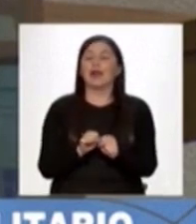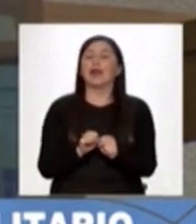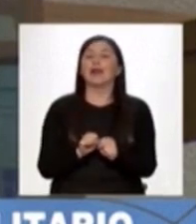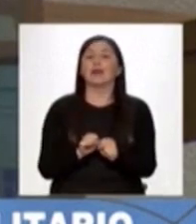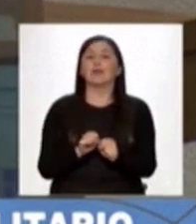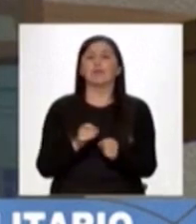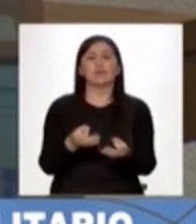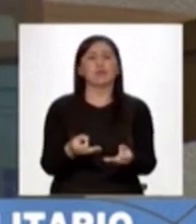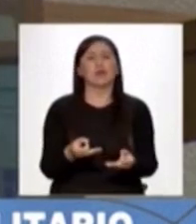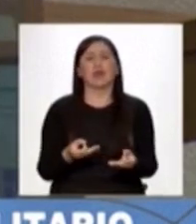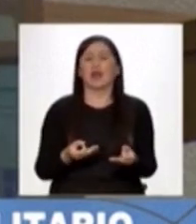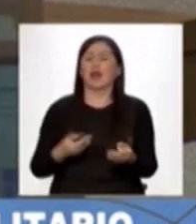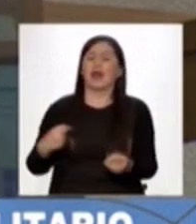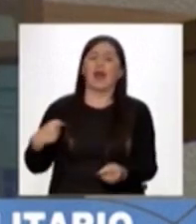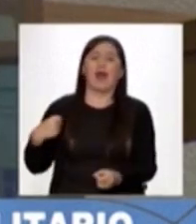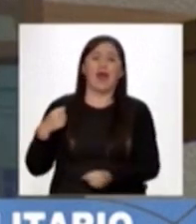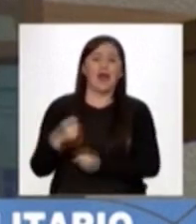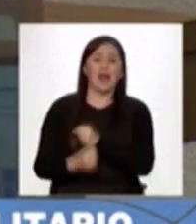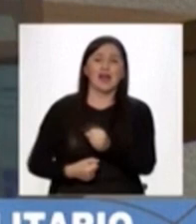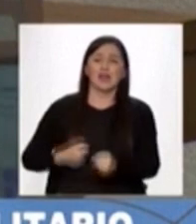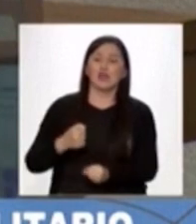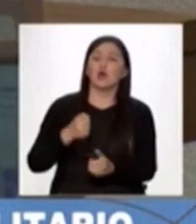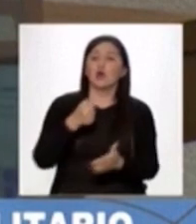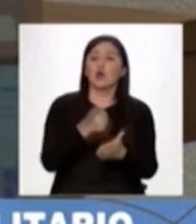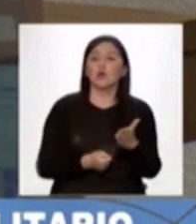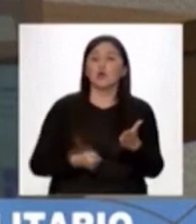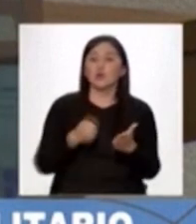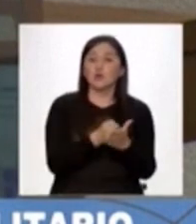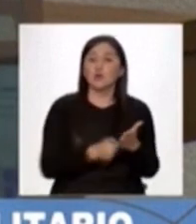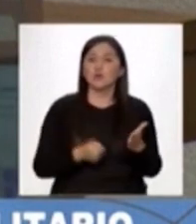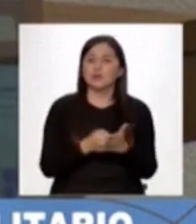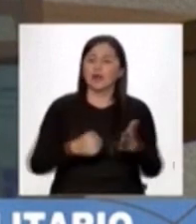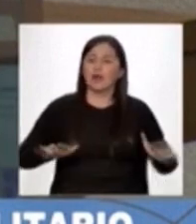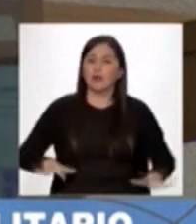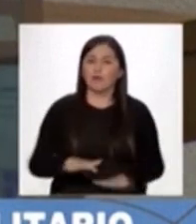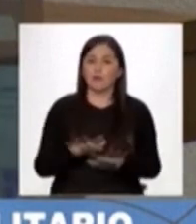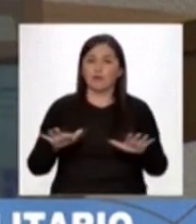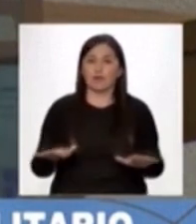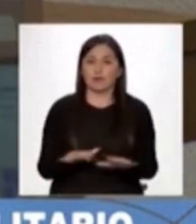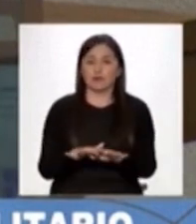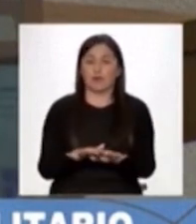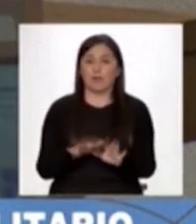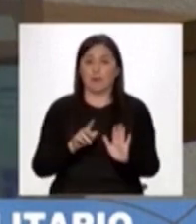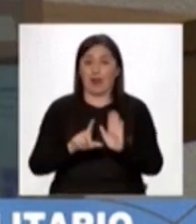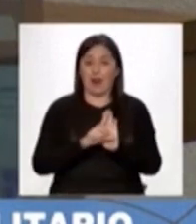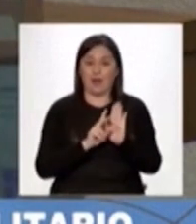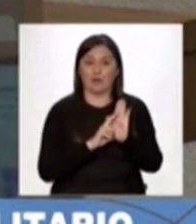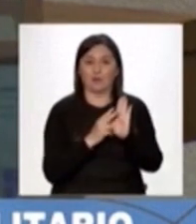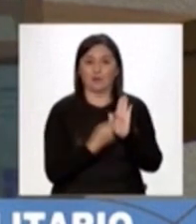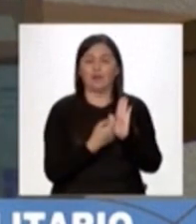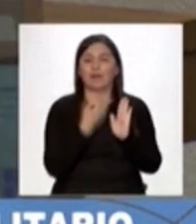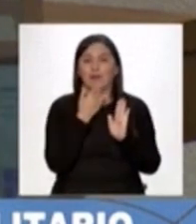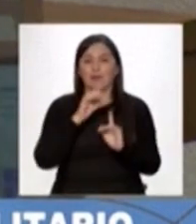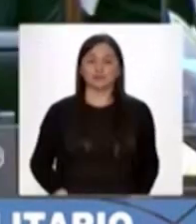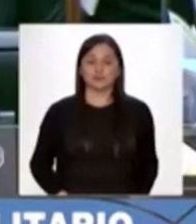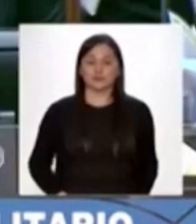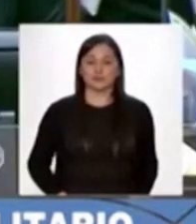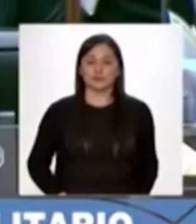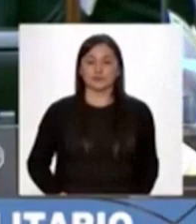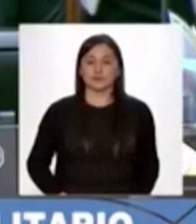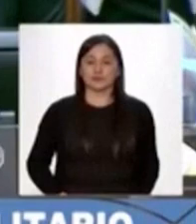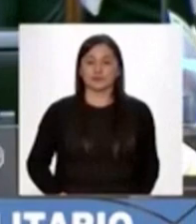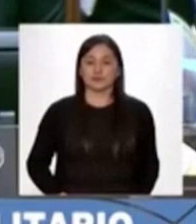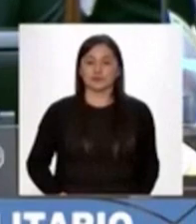el resultado de años de lucha y de esfuerzo con el objeto de no solo modificar la ley, sino que cambiar la cultura.